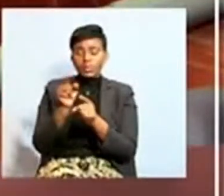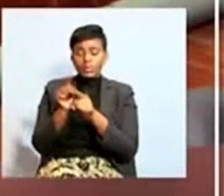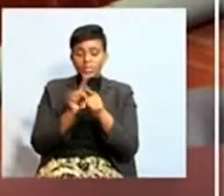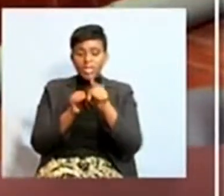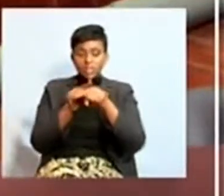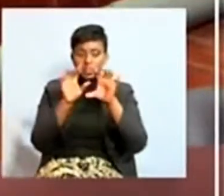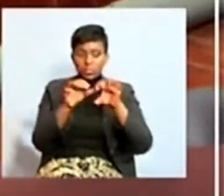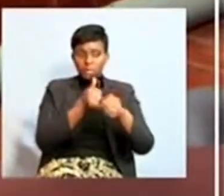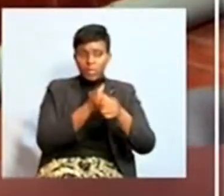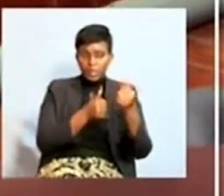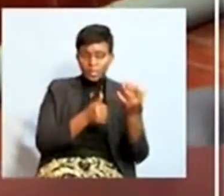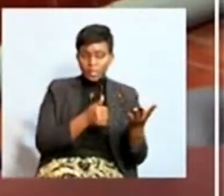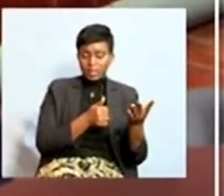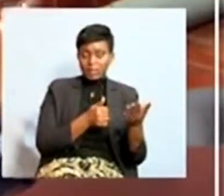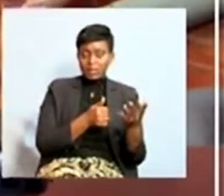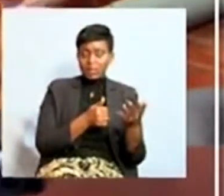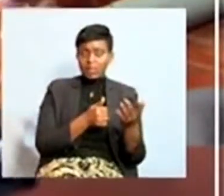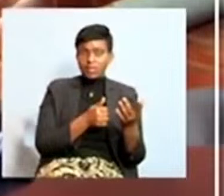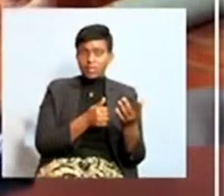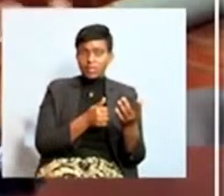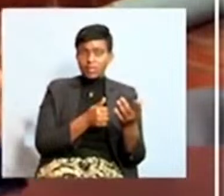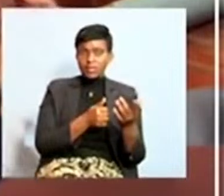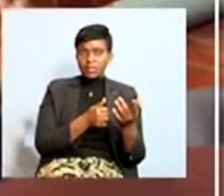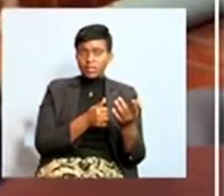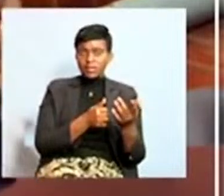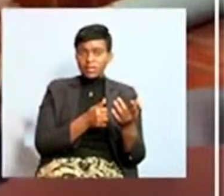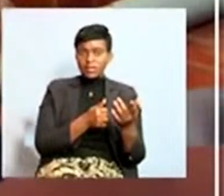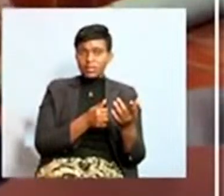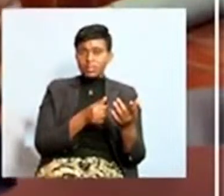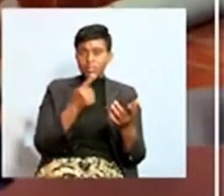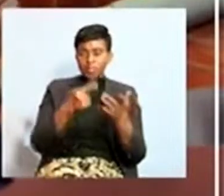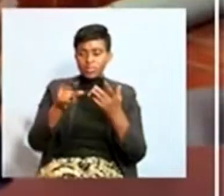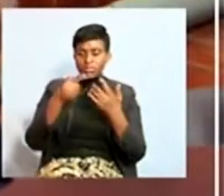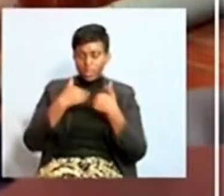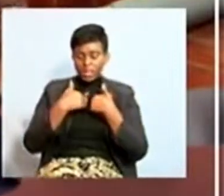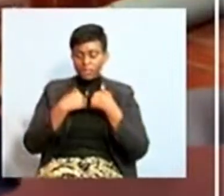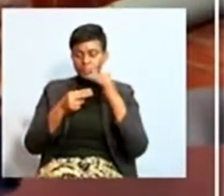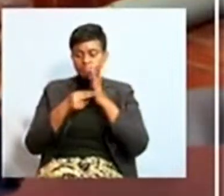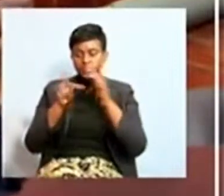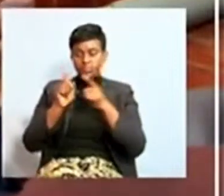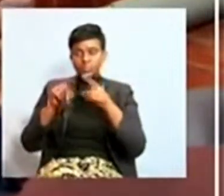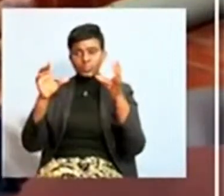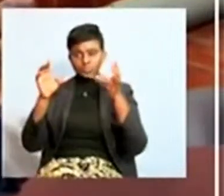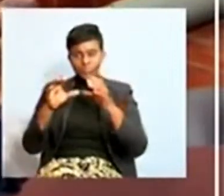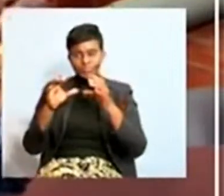things. So what you have indicated to the committee,